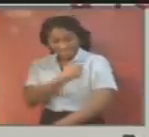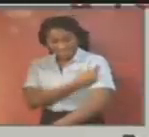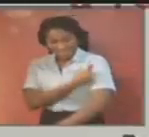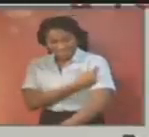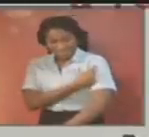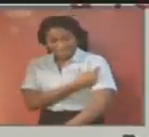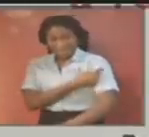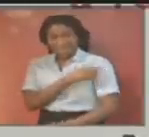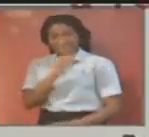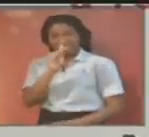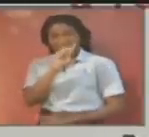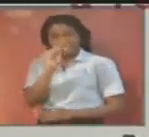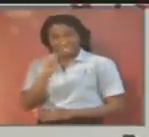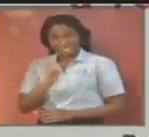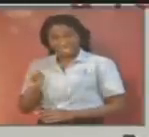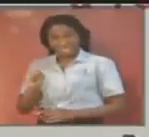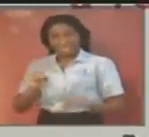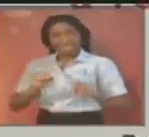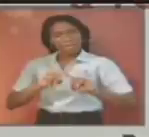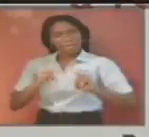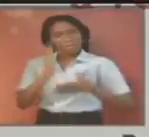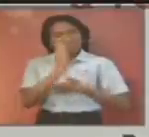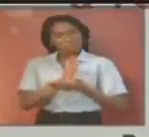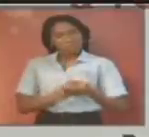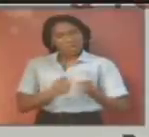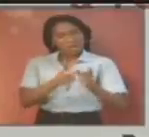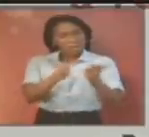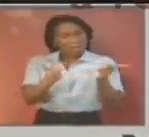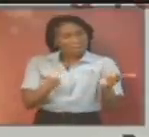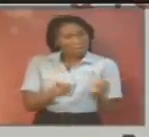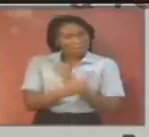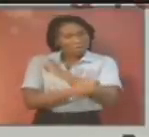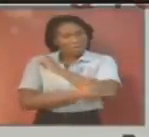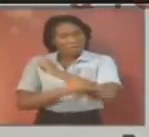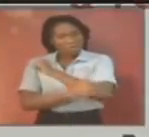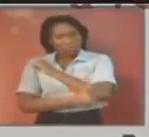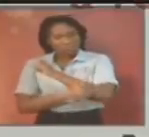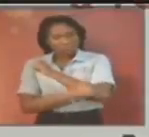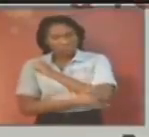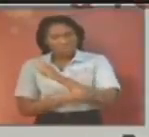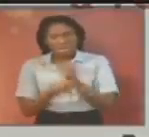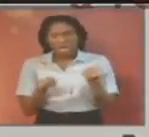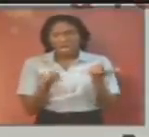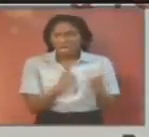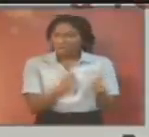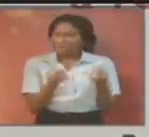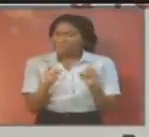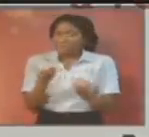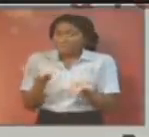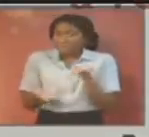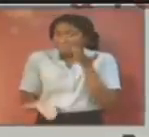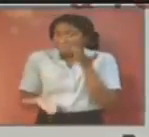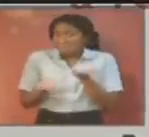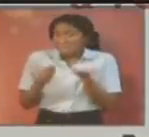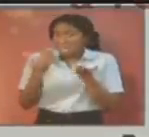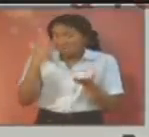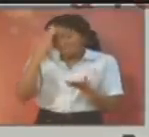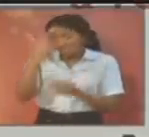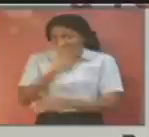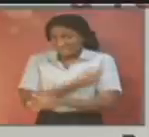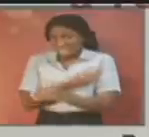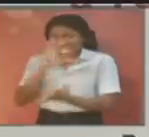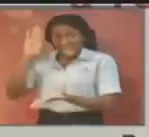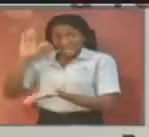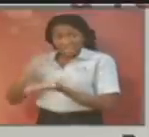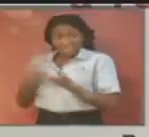What has been happening in certain territories around the world is possibly because of shortages and of course because of research. They have been using a first